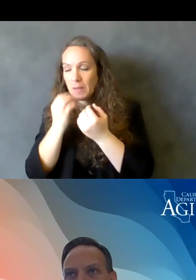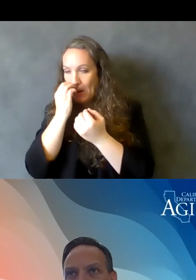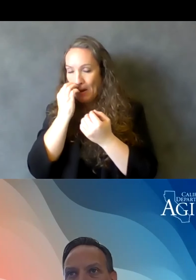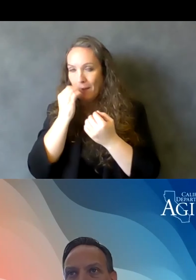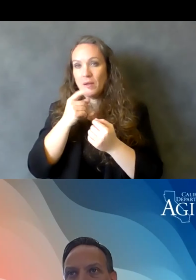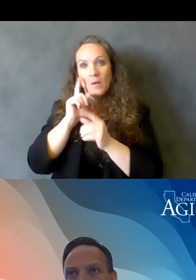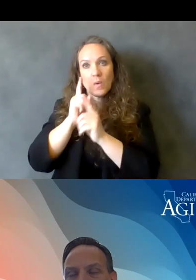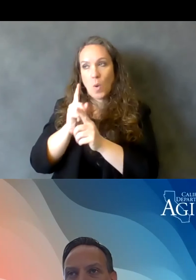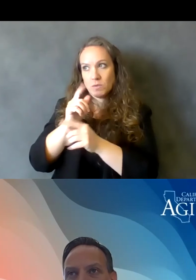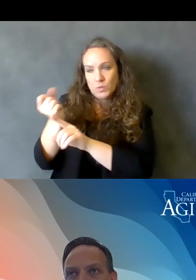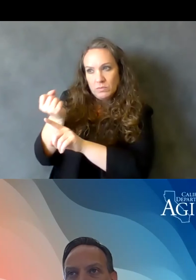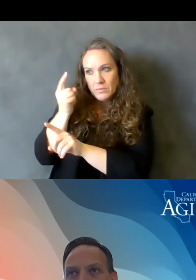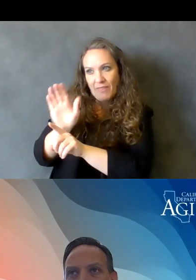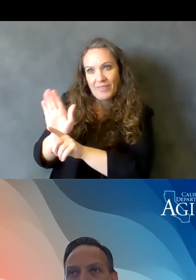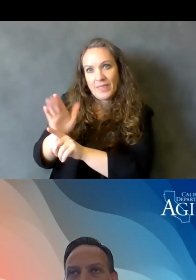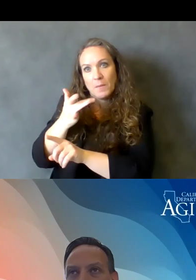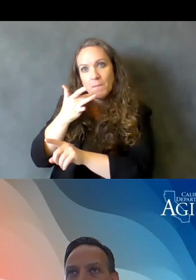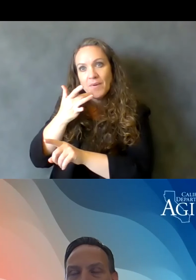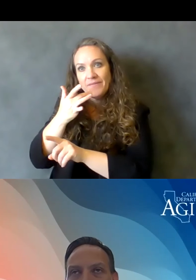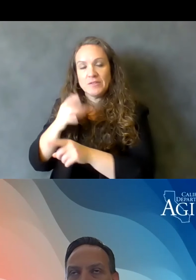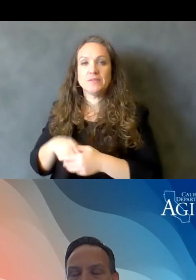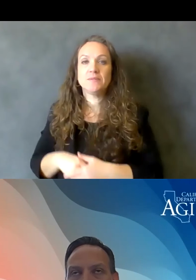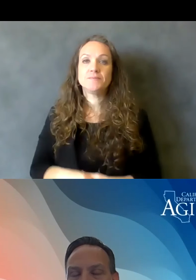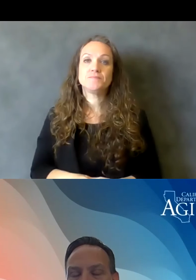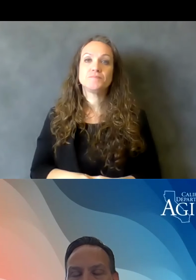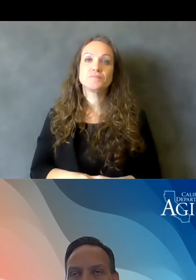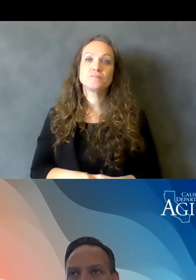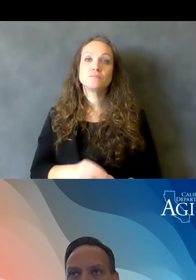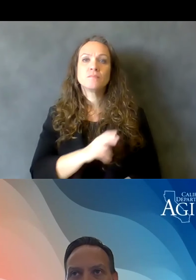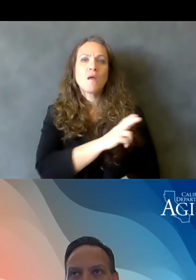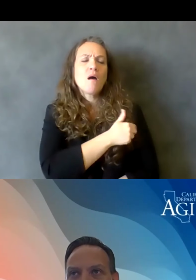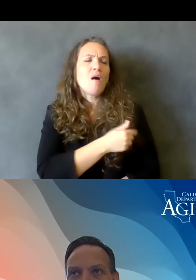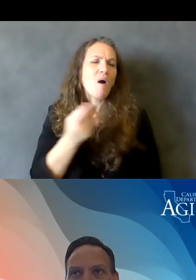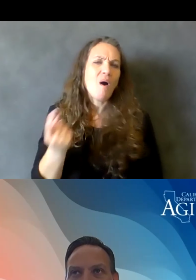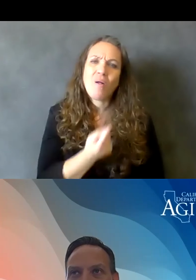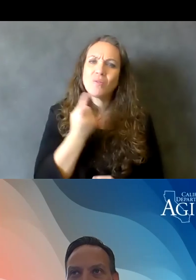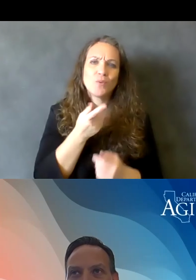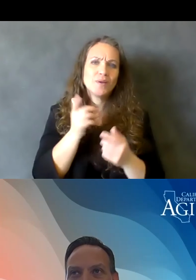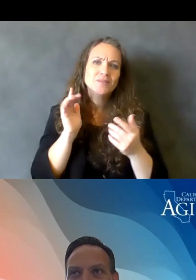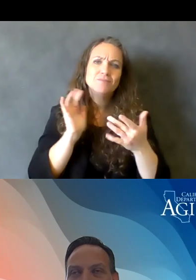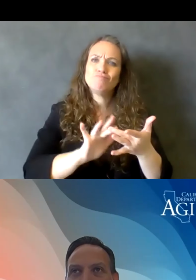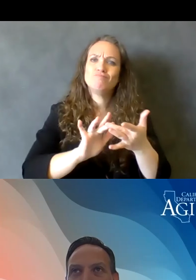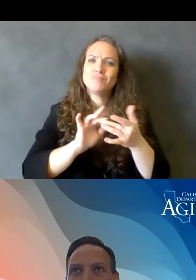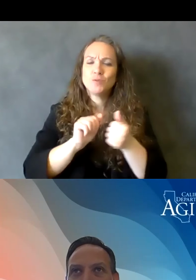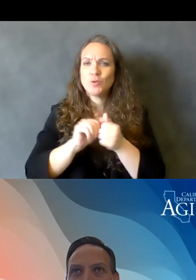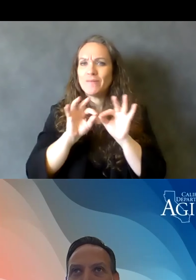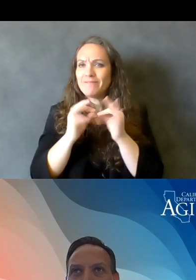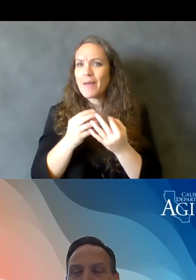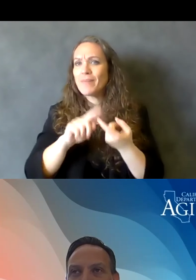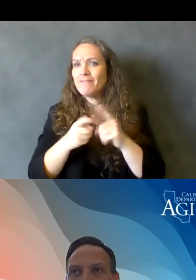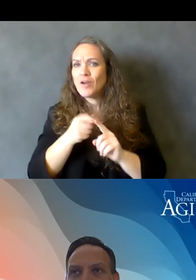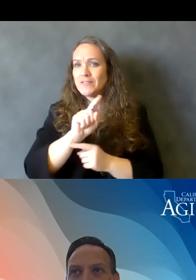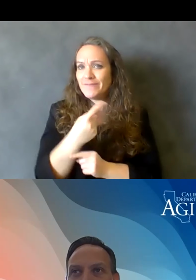patients would have been for their care and treatment. The facilities always look to families and friends first to serve as patient representatives, but if